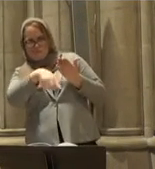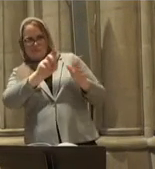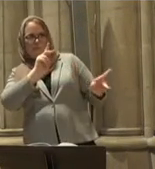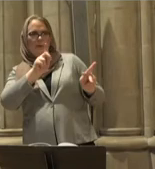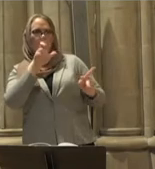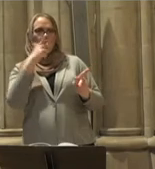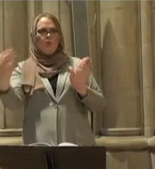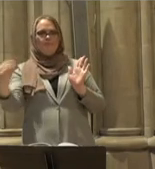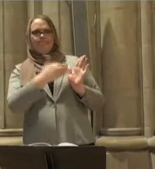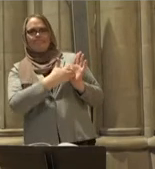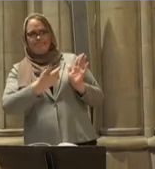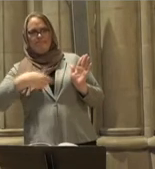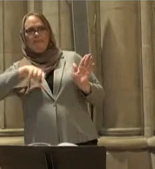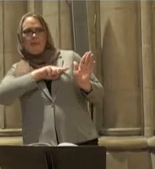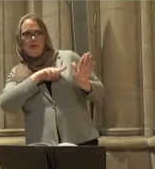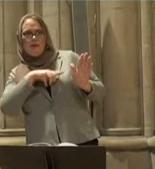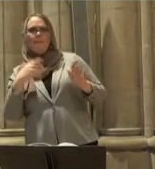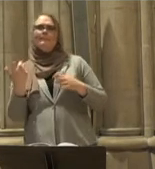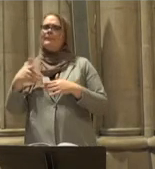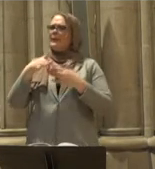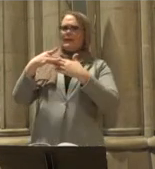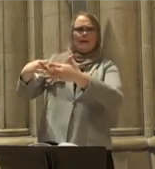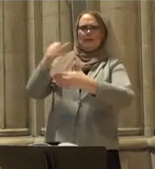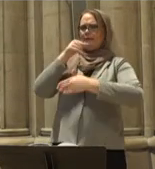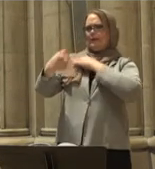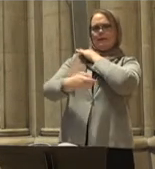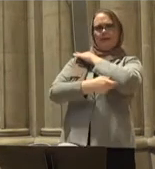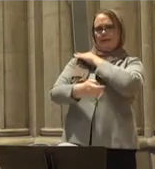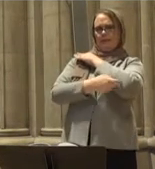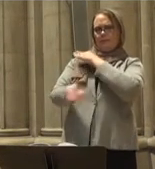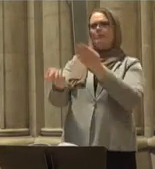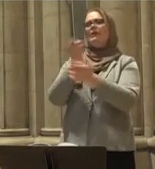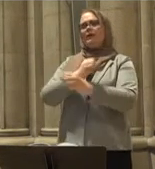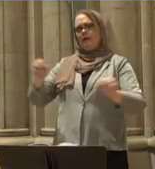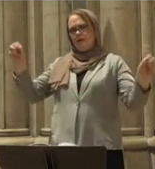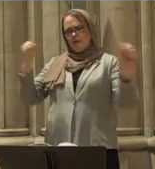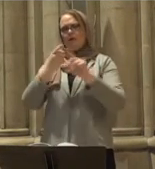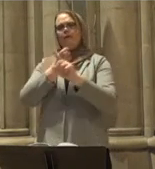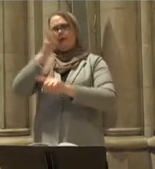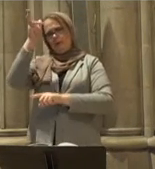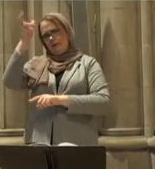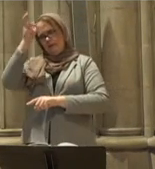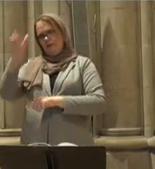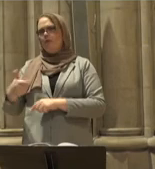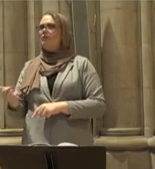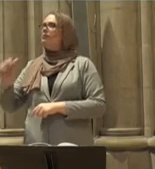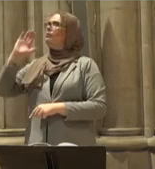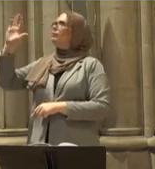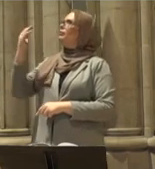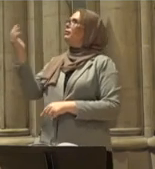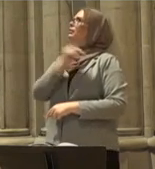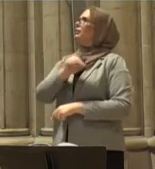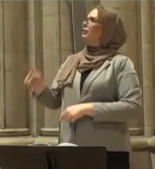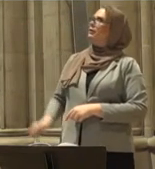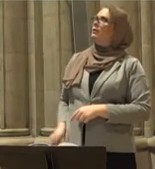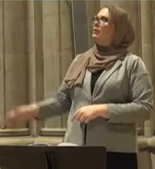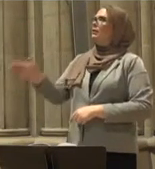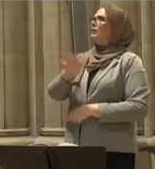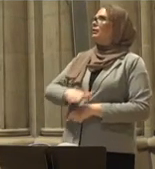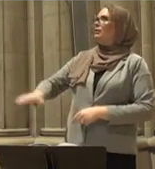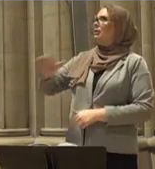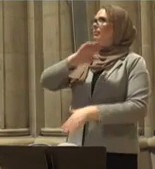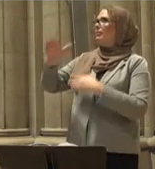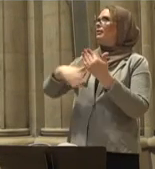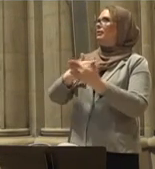us. And lead us not into temptation, but deliver us from evil. For thine is the kingdom, and